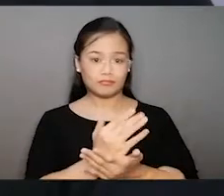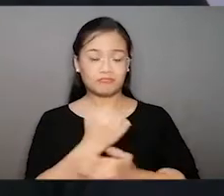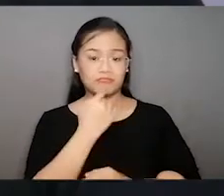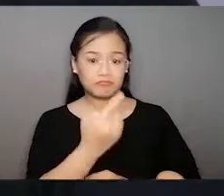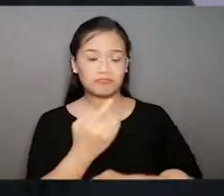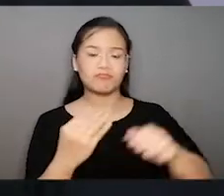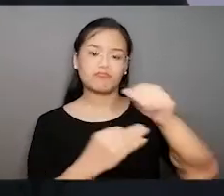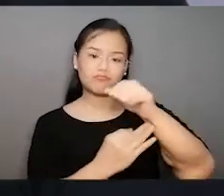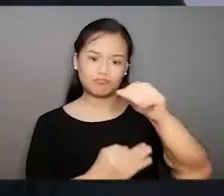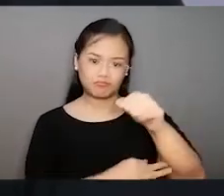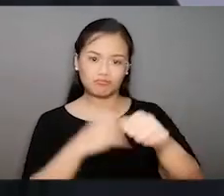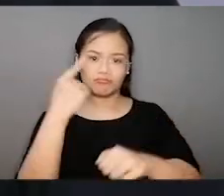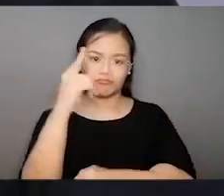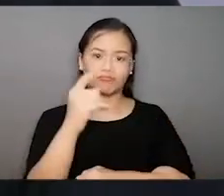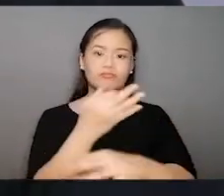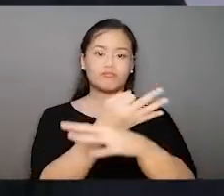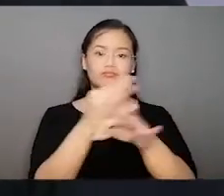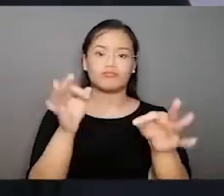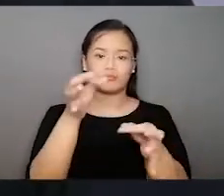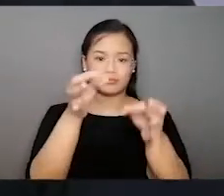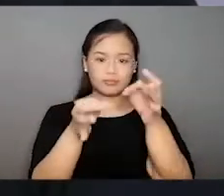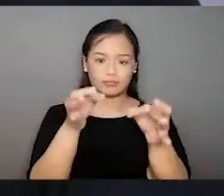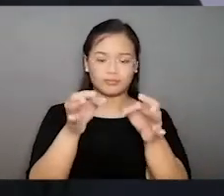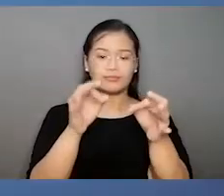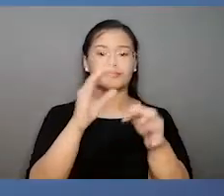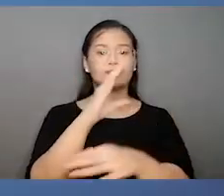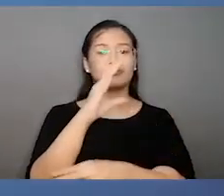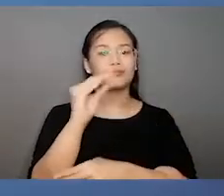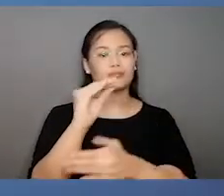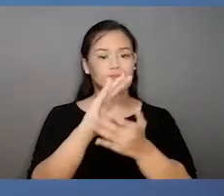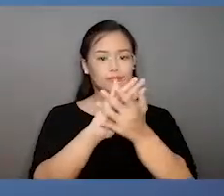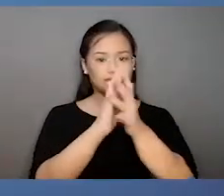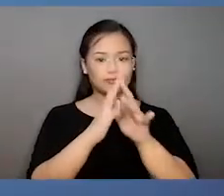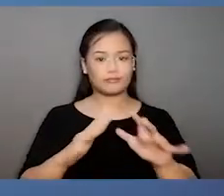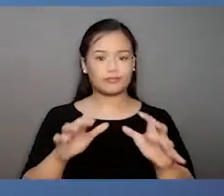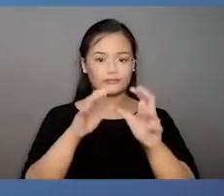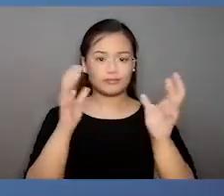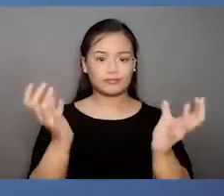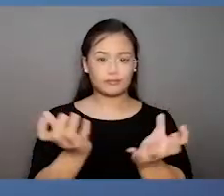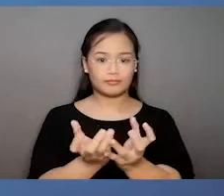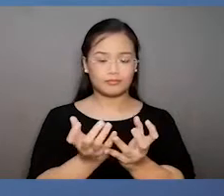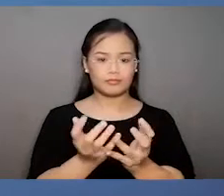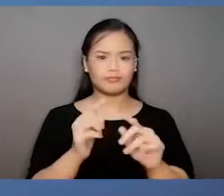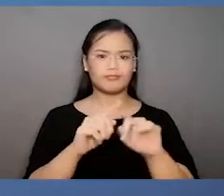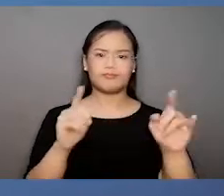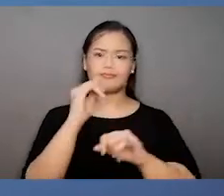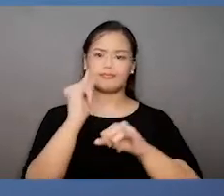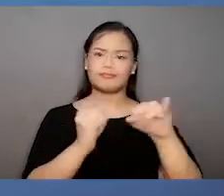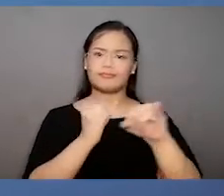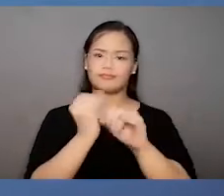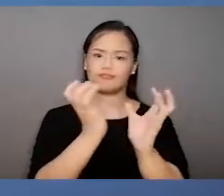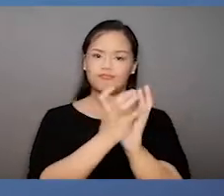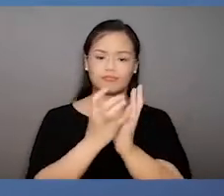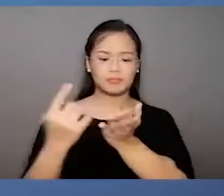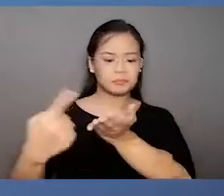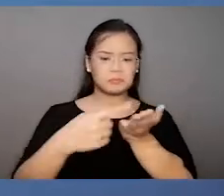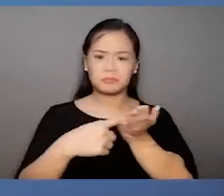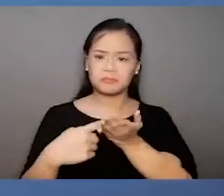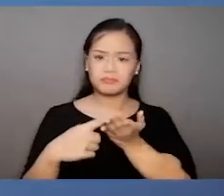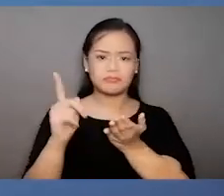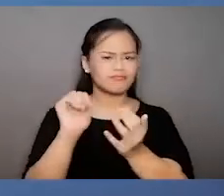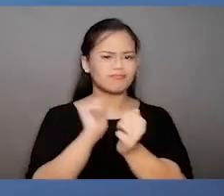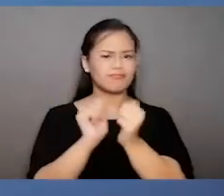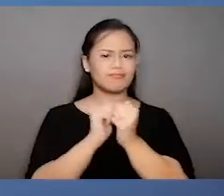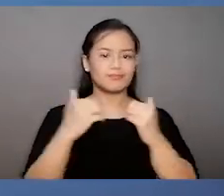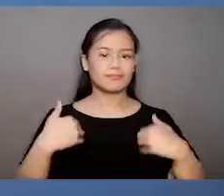freedom, justice, and peace in the world. But the international community was also discussing, what do we mean